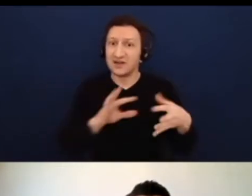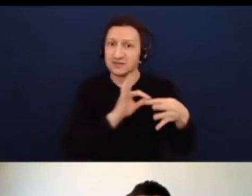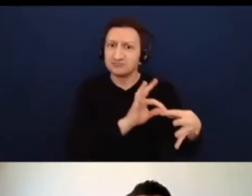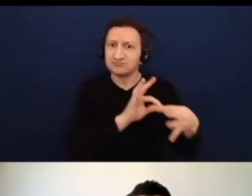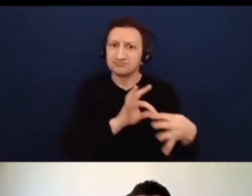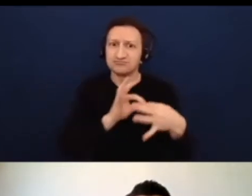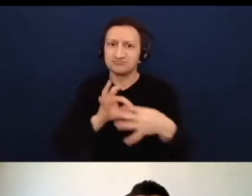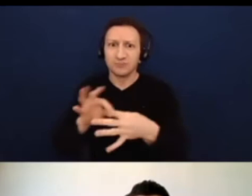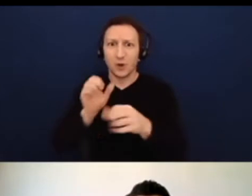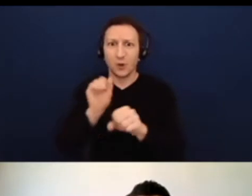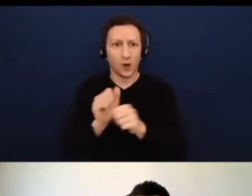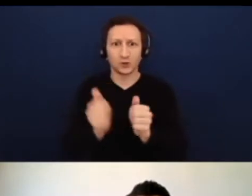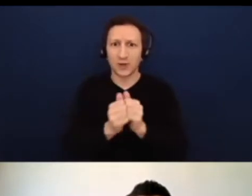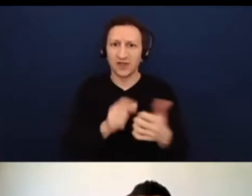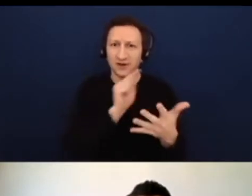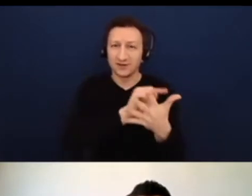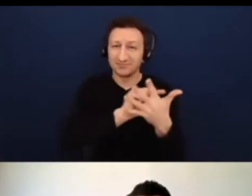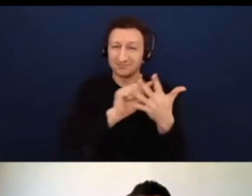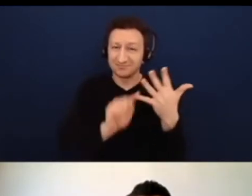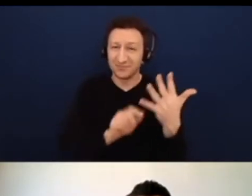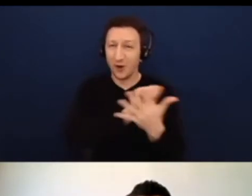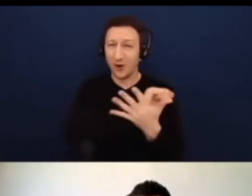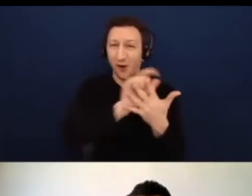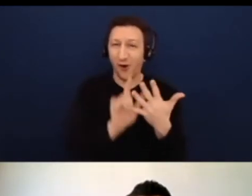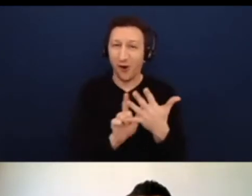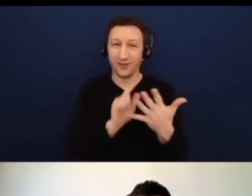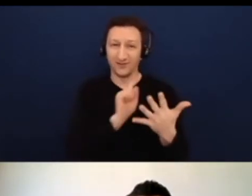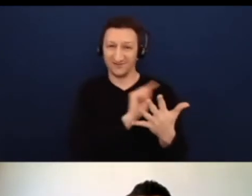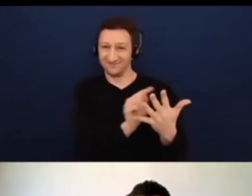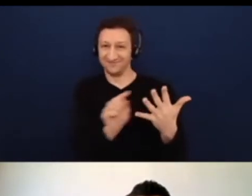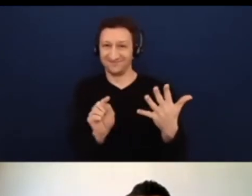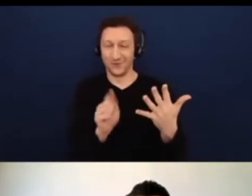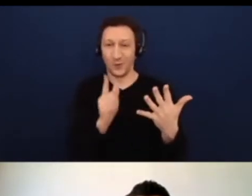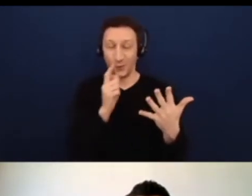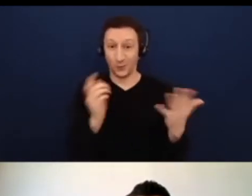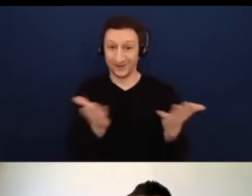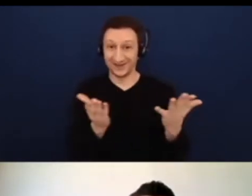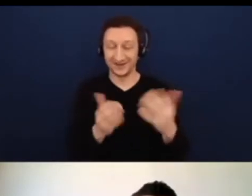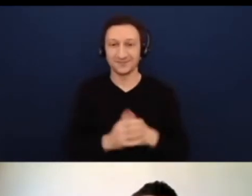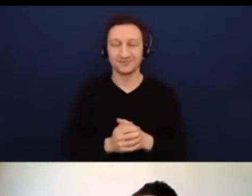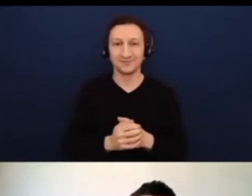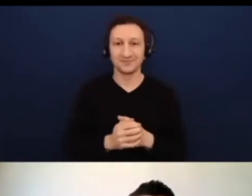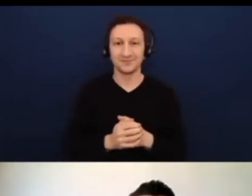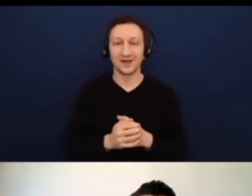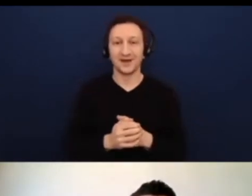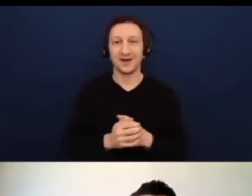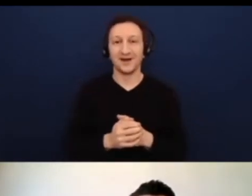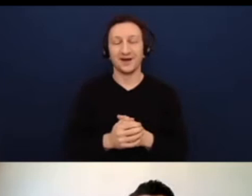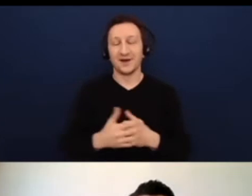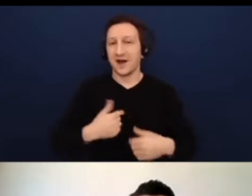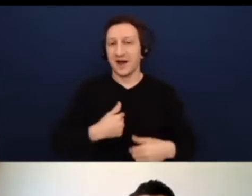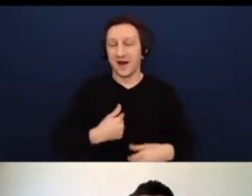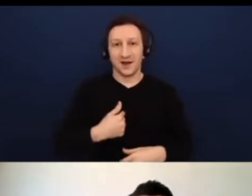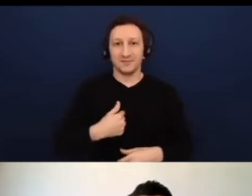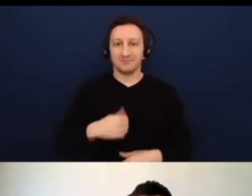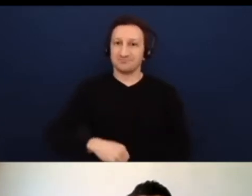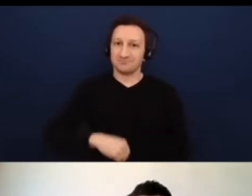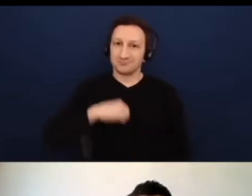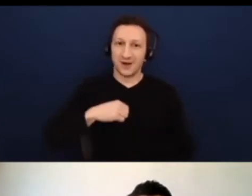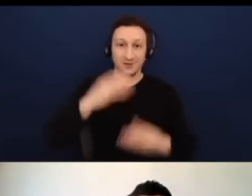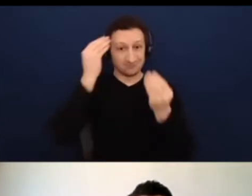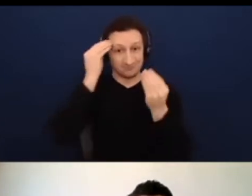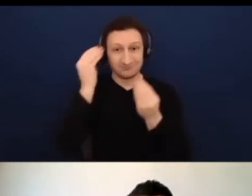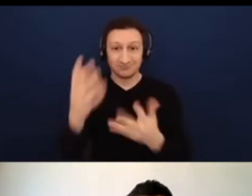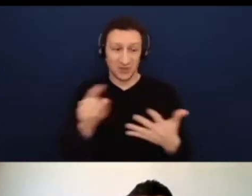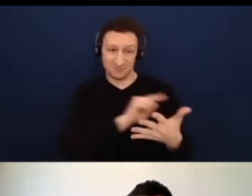in some way, shape, or form during the duration of my career thus far. And I can say with all my heart that they are